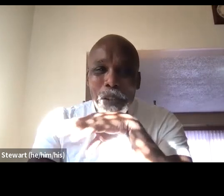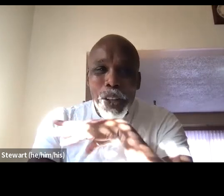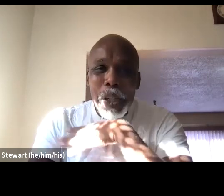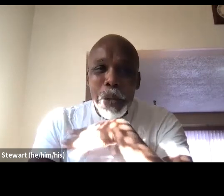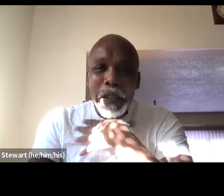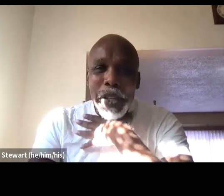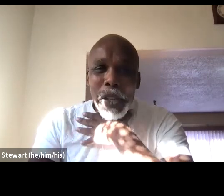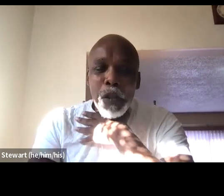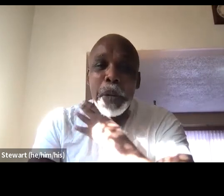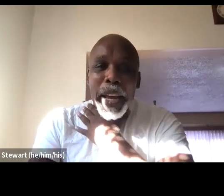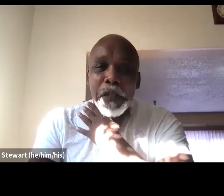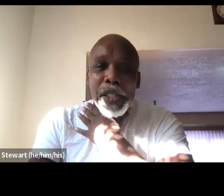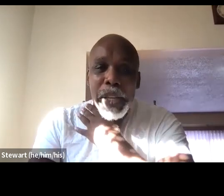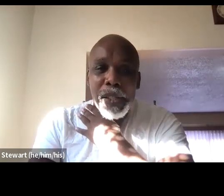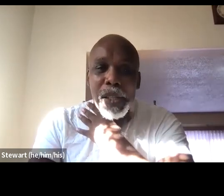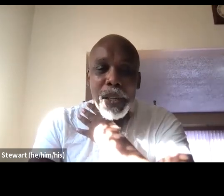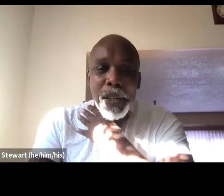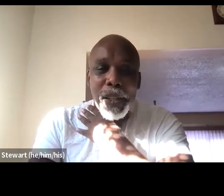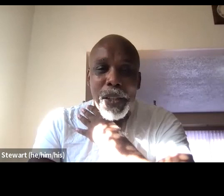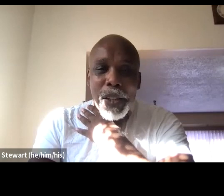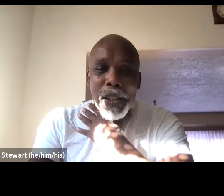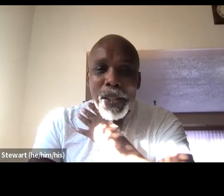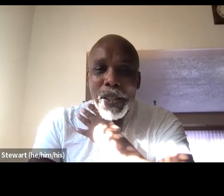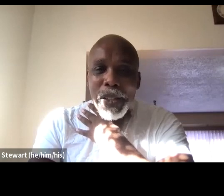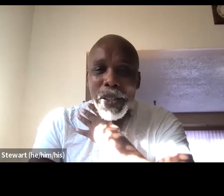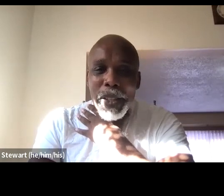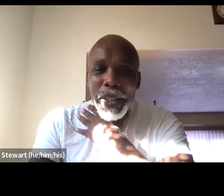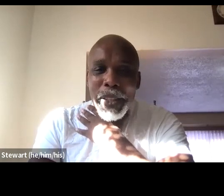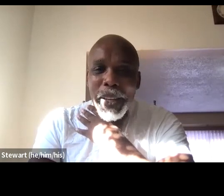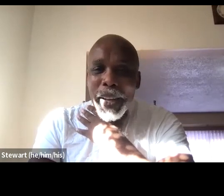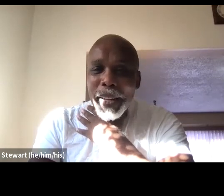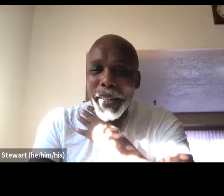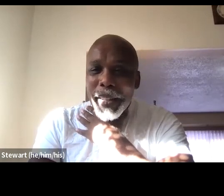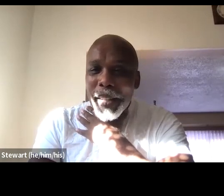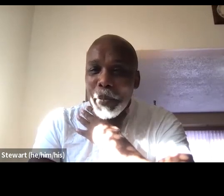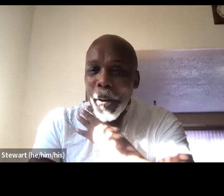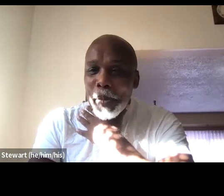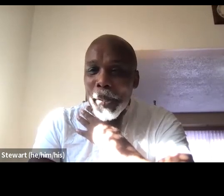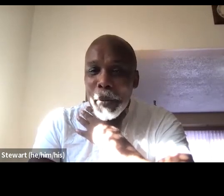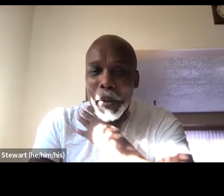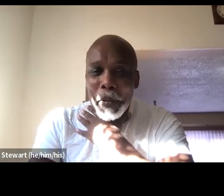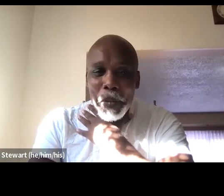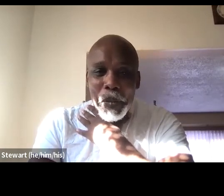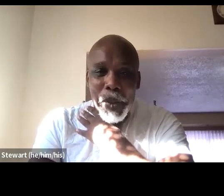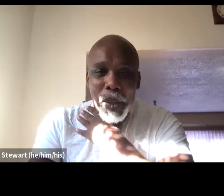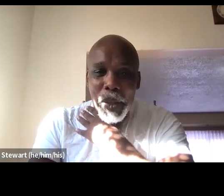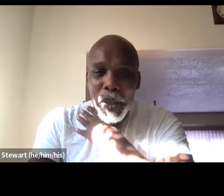putting confronting manifest, if you put in manifest destiny. Oh, manifest destiny. Yeah. Yeah. I didn't It think of pops that. up.